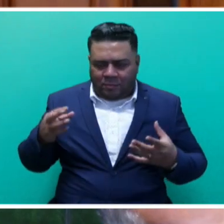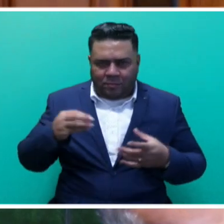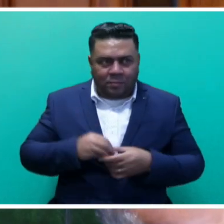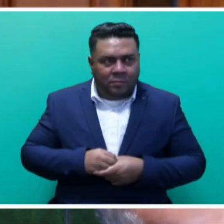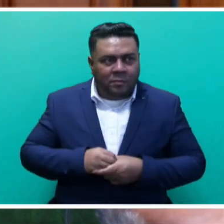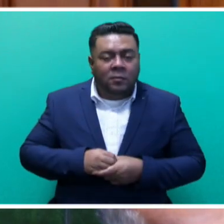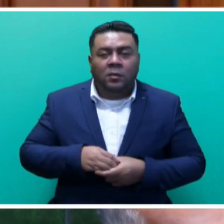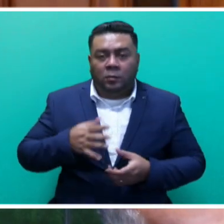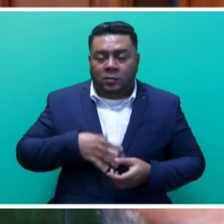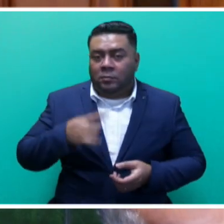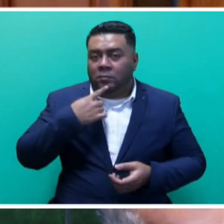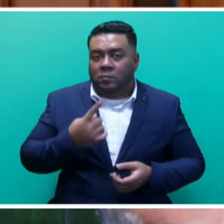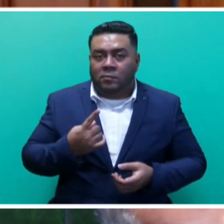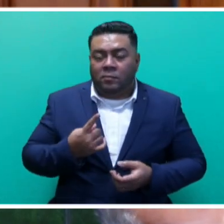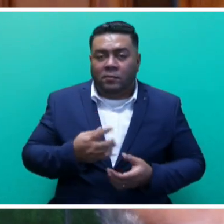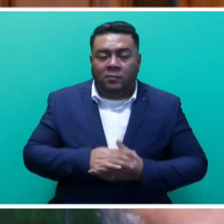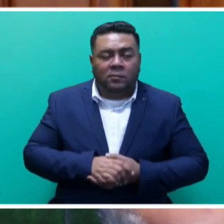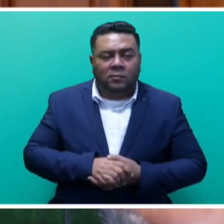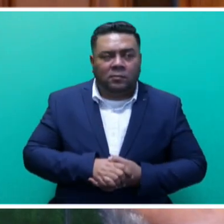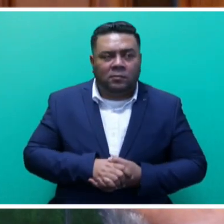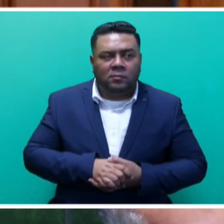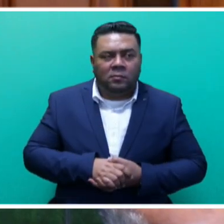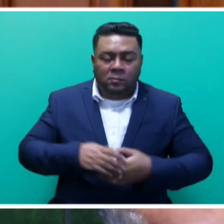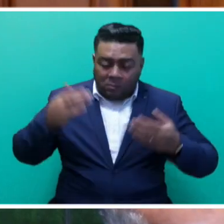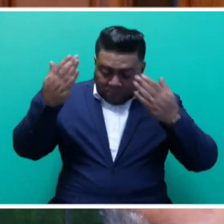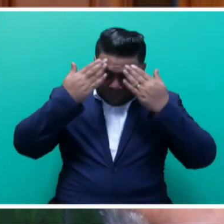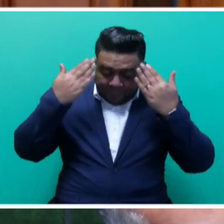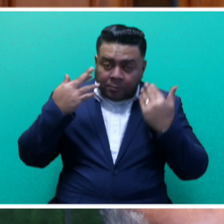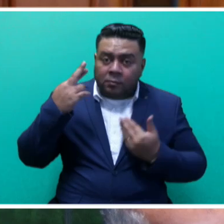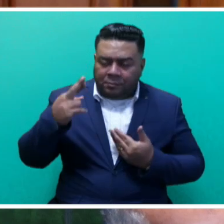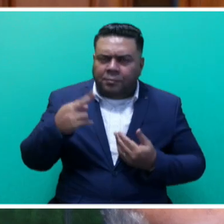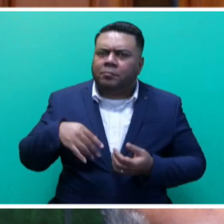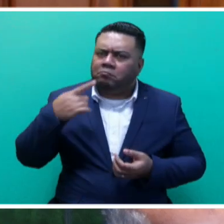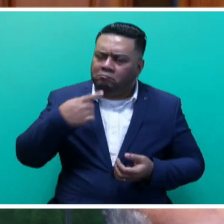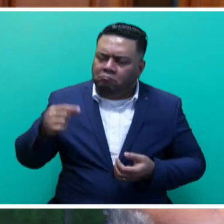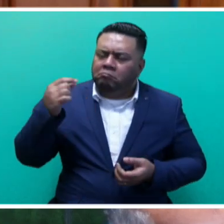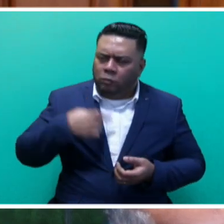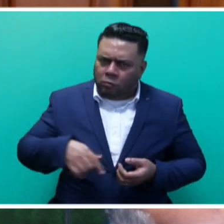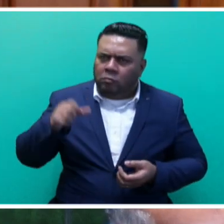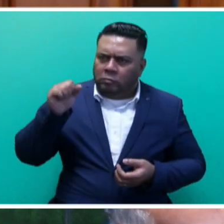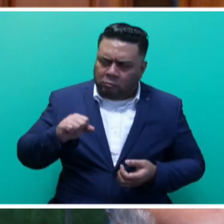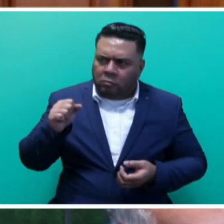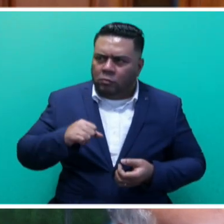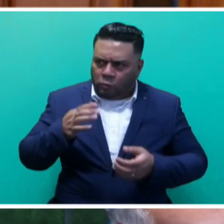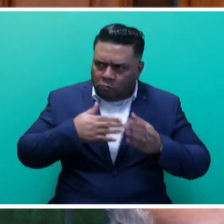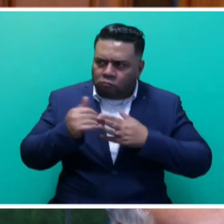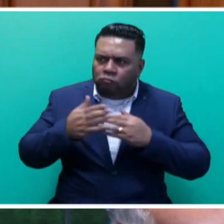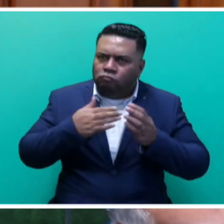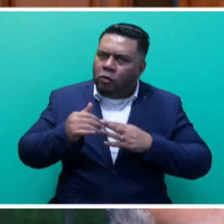we want to say, Mr. Speaker, sir, that yes, we are building farm